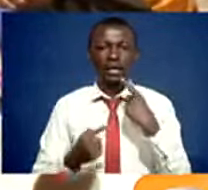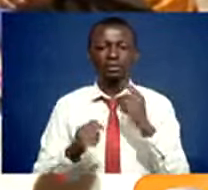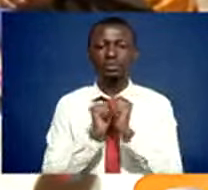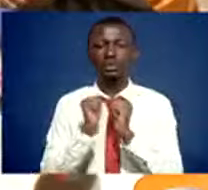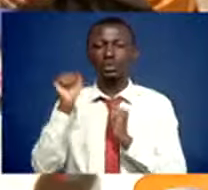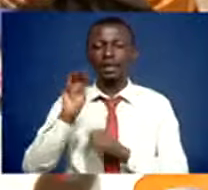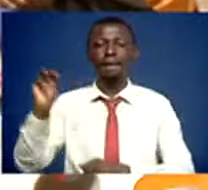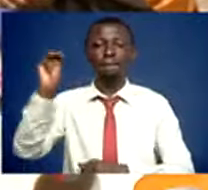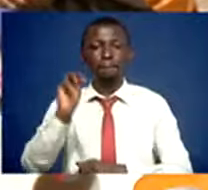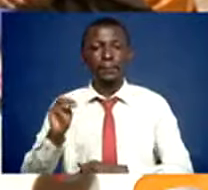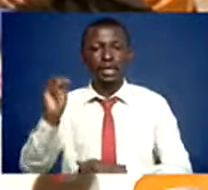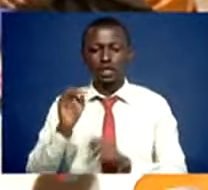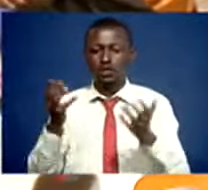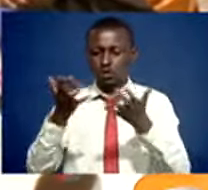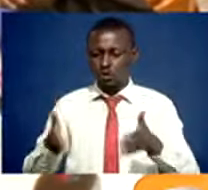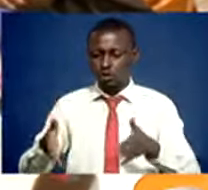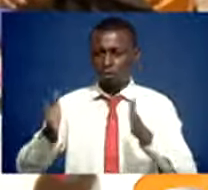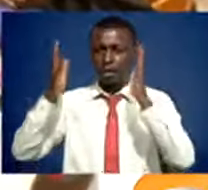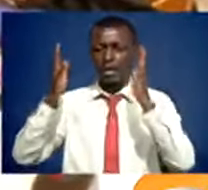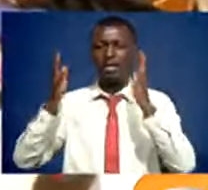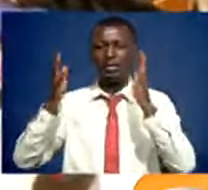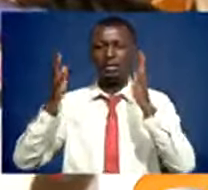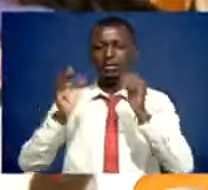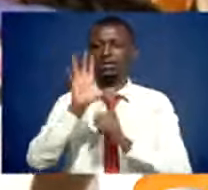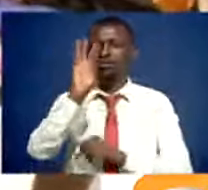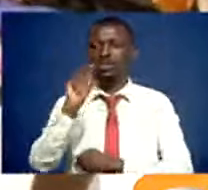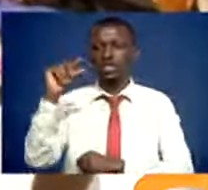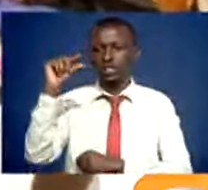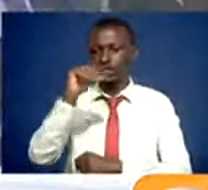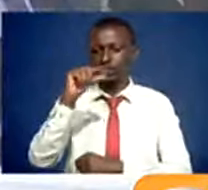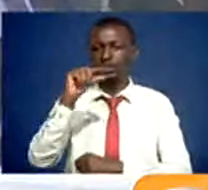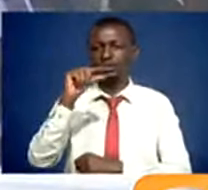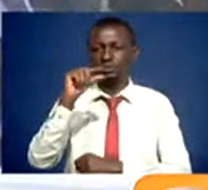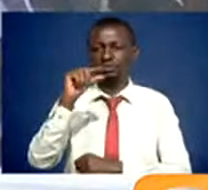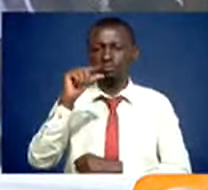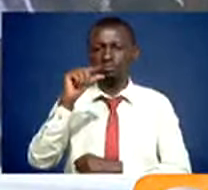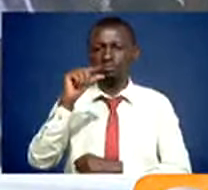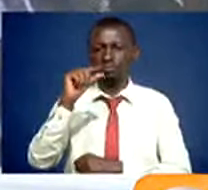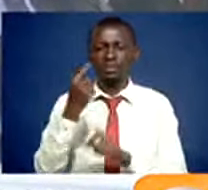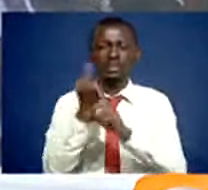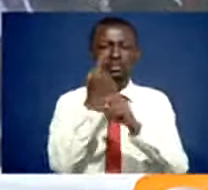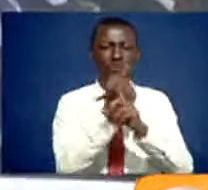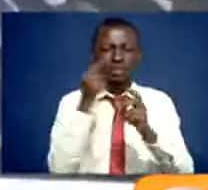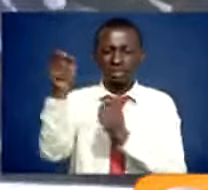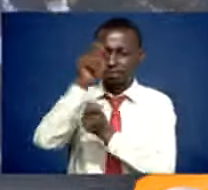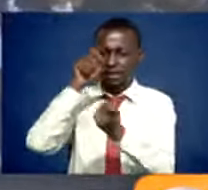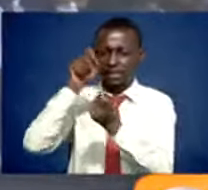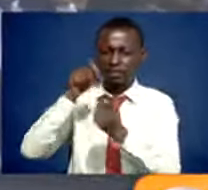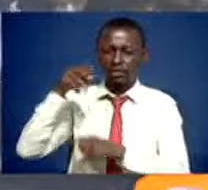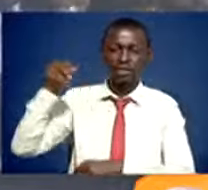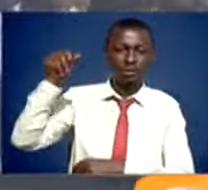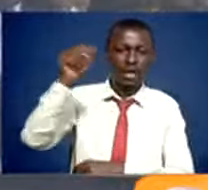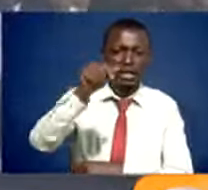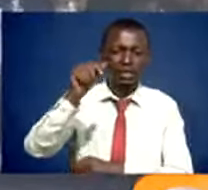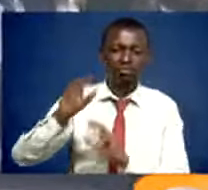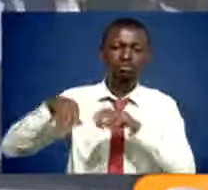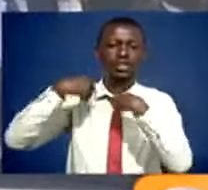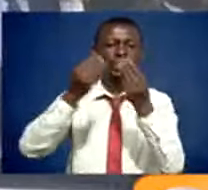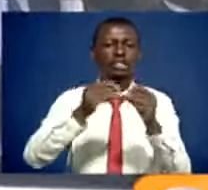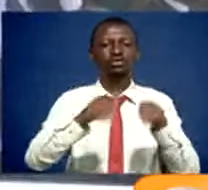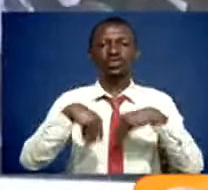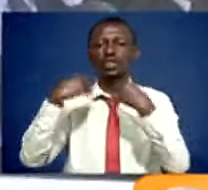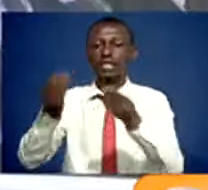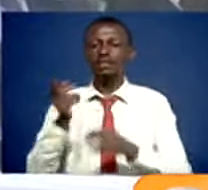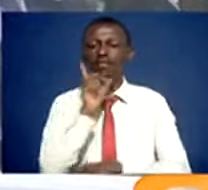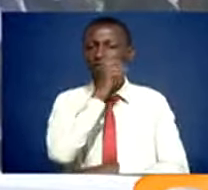million bags of 50 kilograms of crop and soil-specific fertilizers have been distributed.